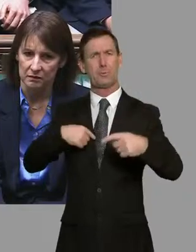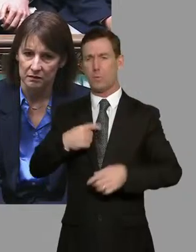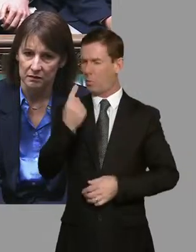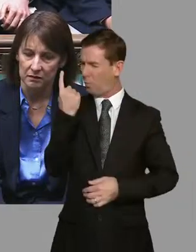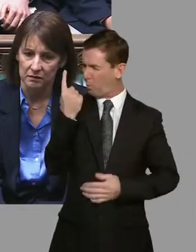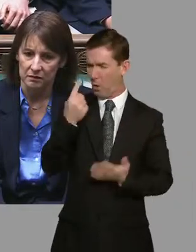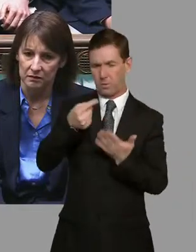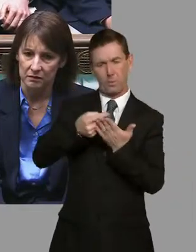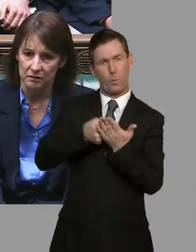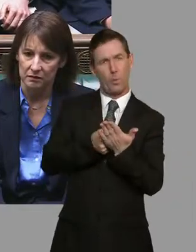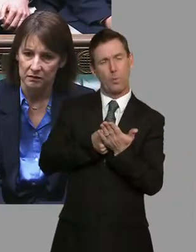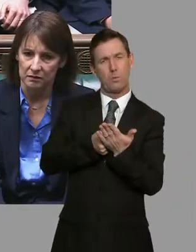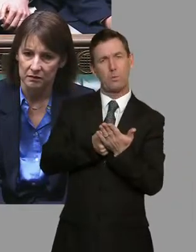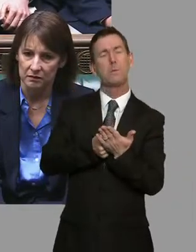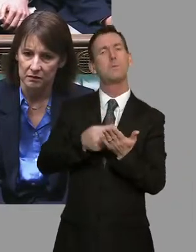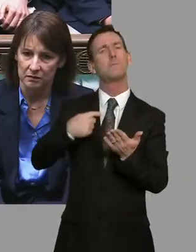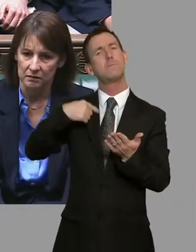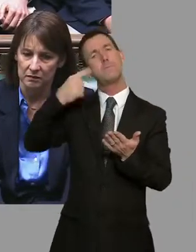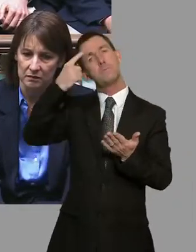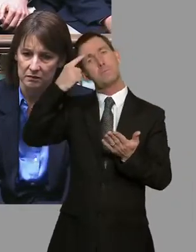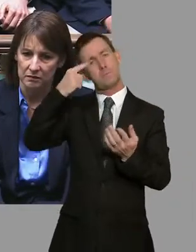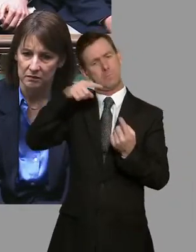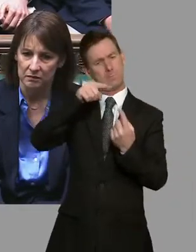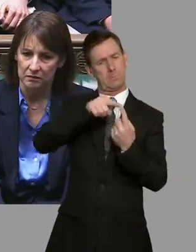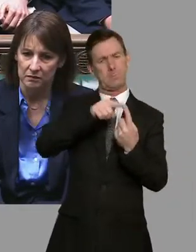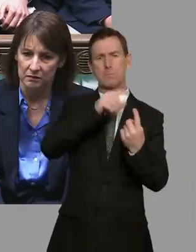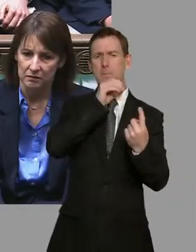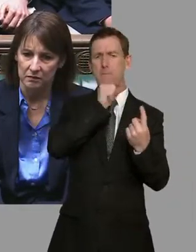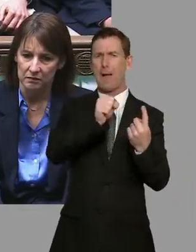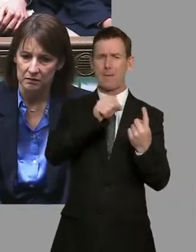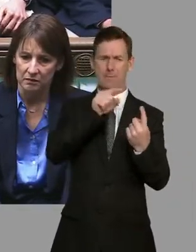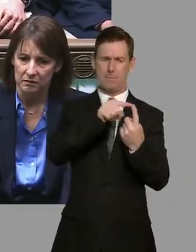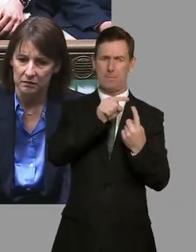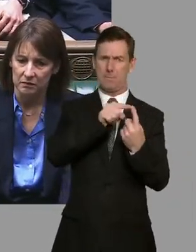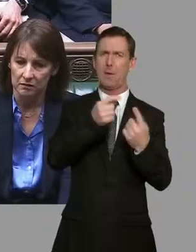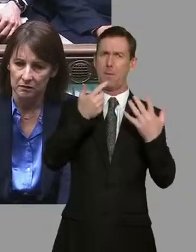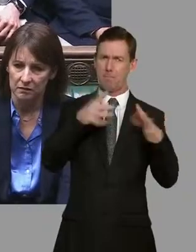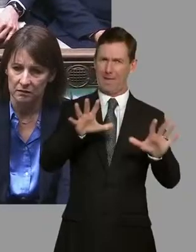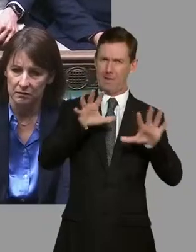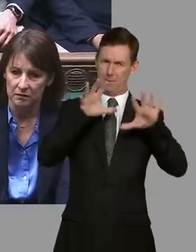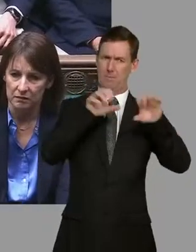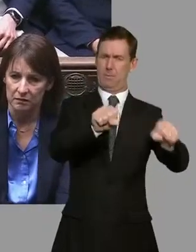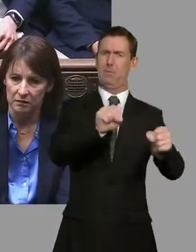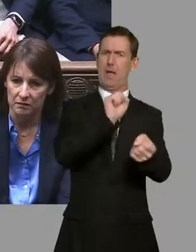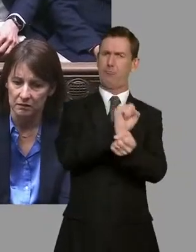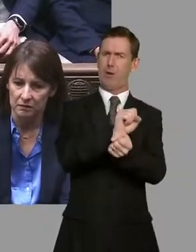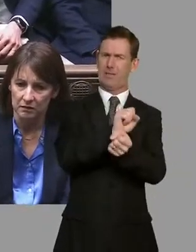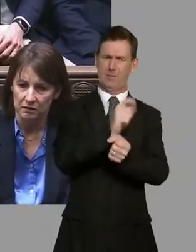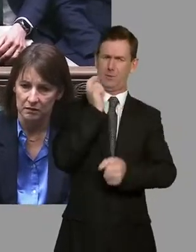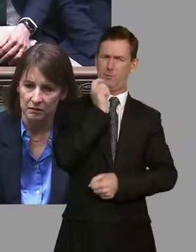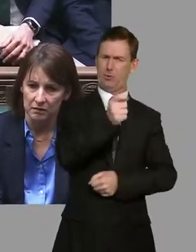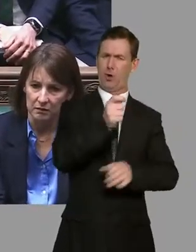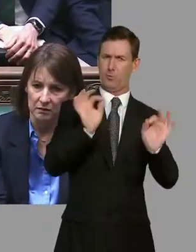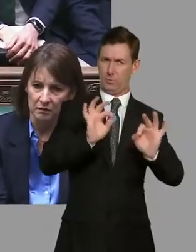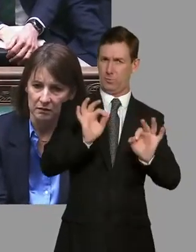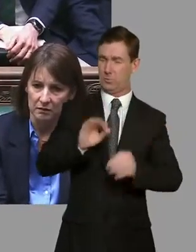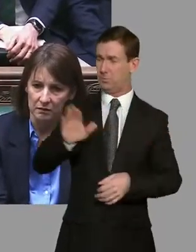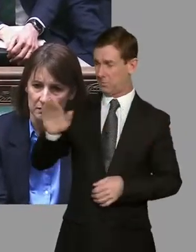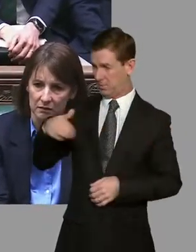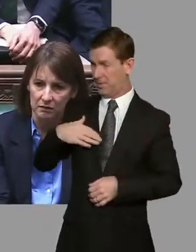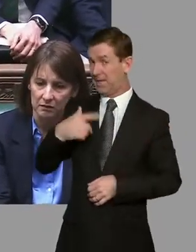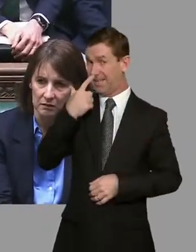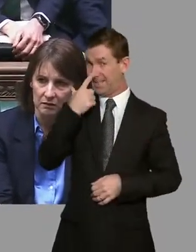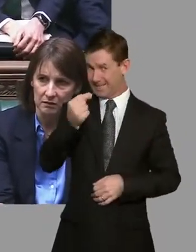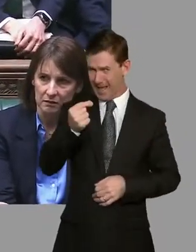into the dock had previously been arrested but not charged. And I said, you can bring the first of these mass prosecutions, but only if you look back at the